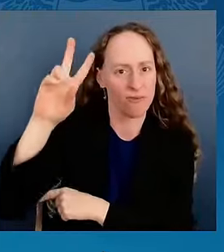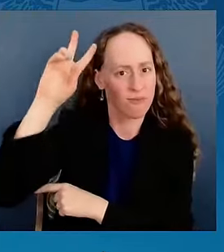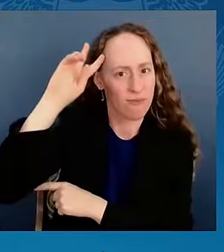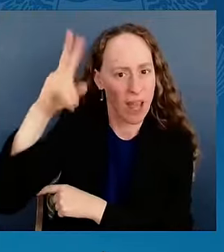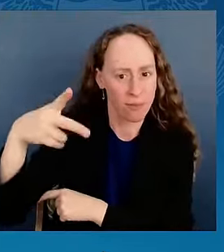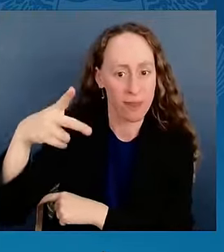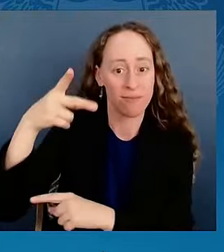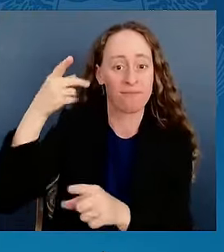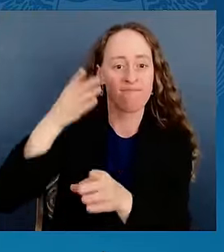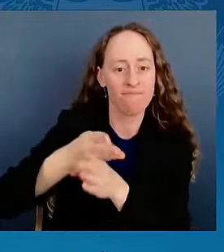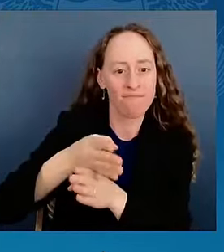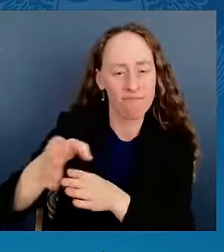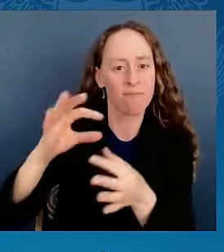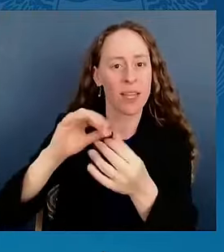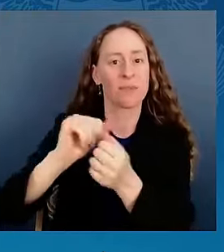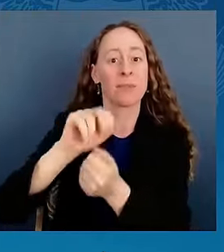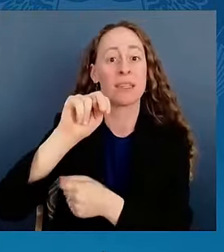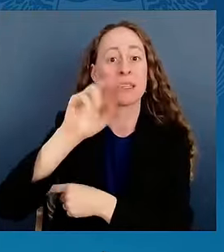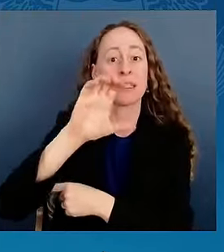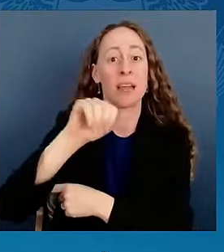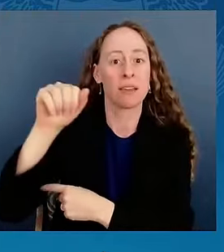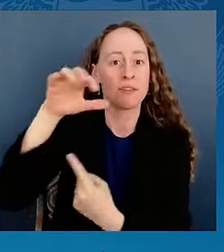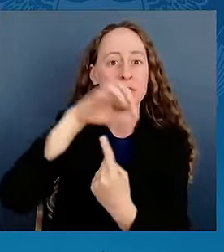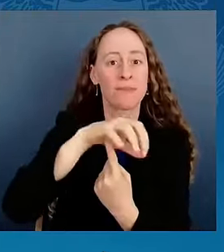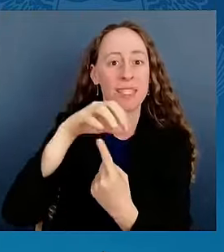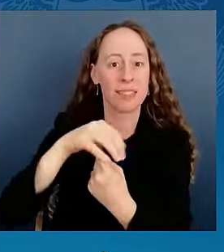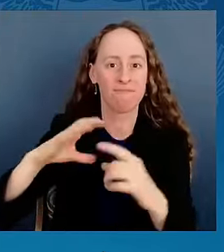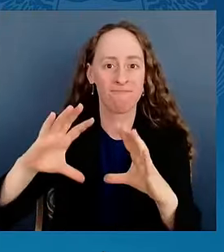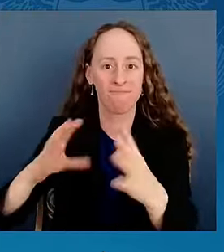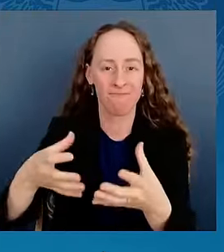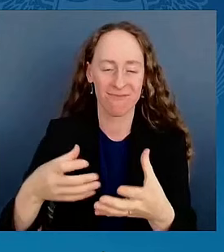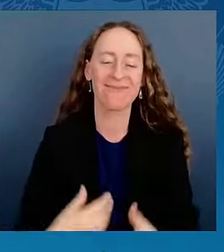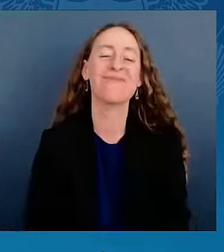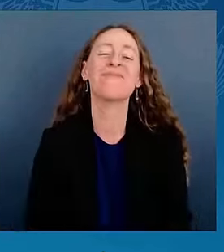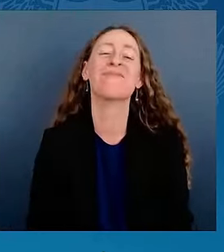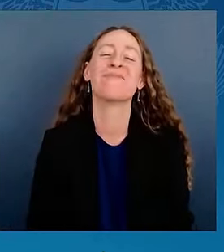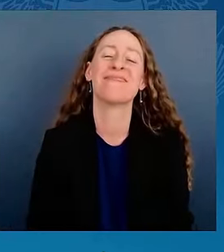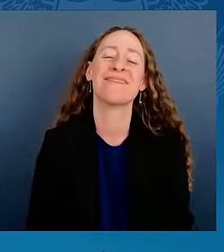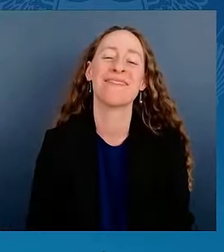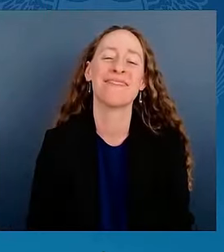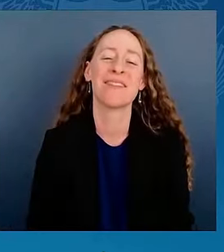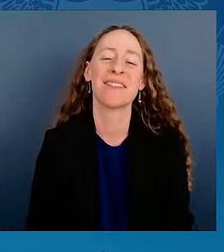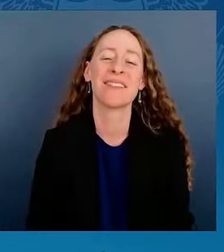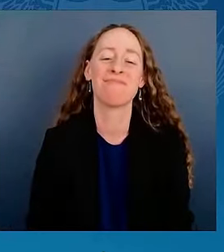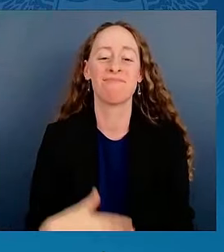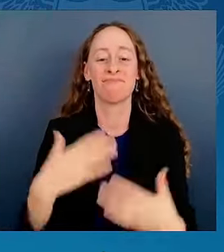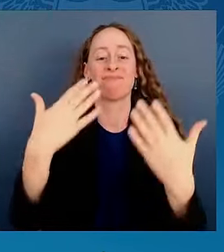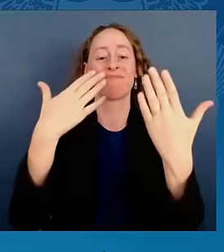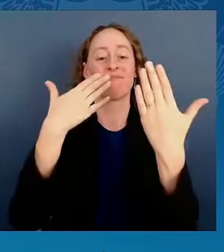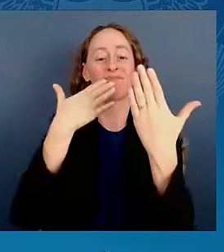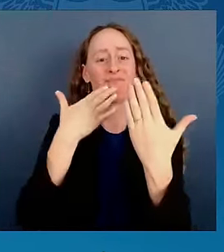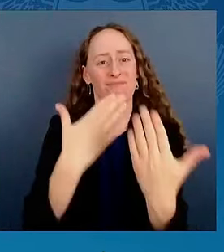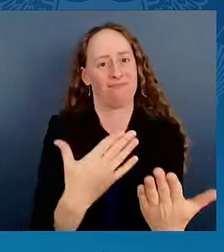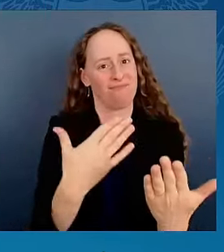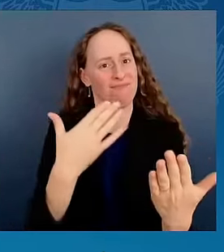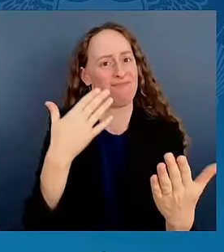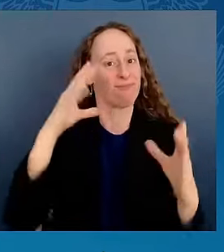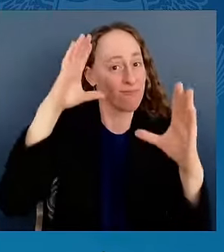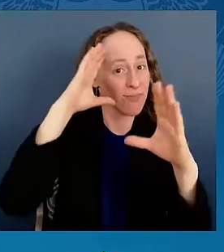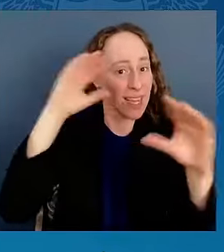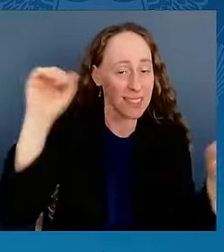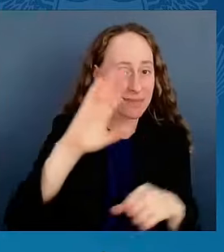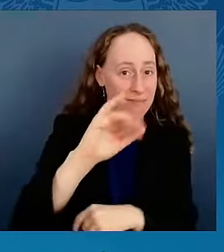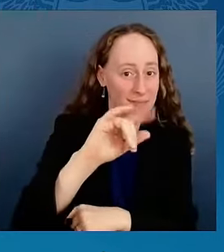I'd like to thank President Biden and Vice President Harris for organizing this event today. This is an incredible backdrop to